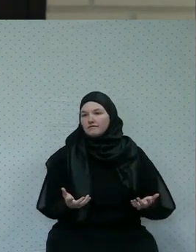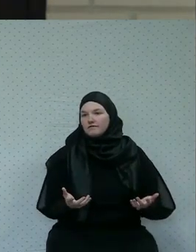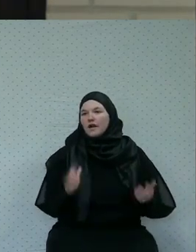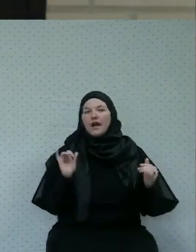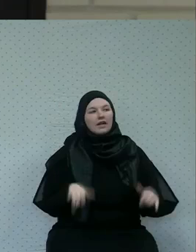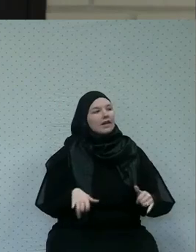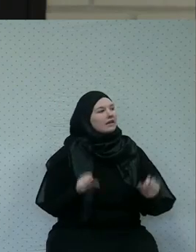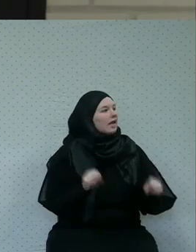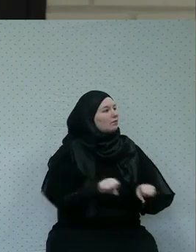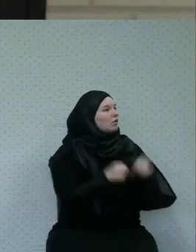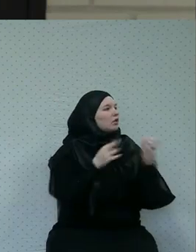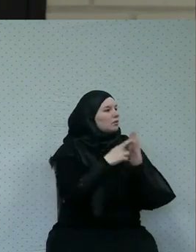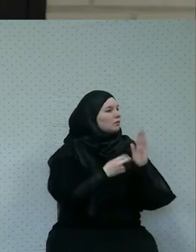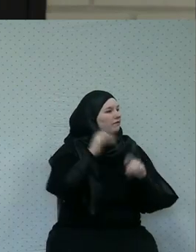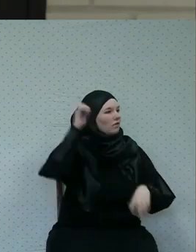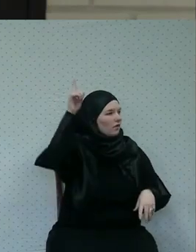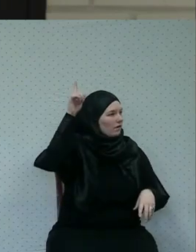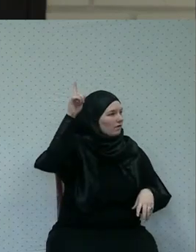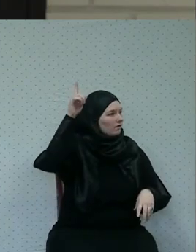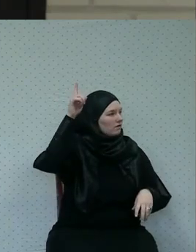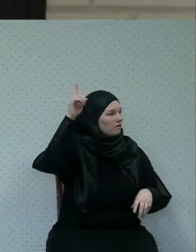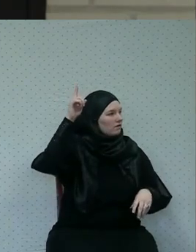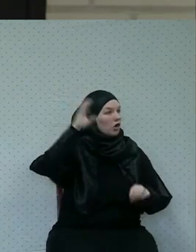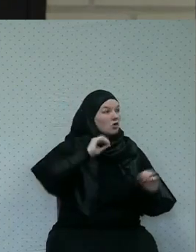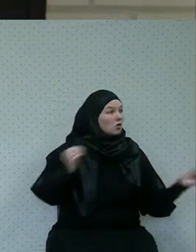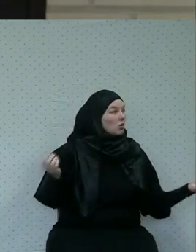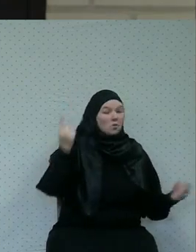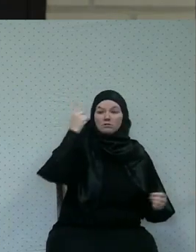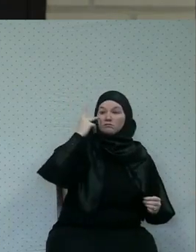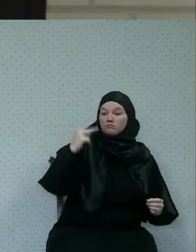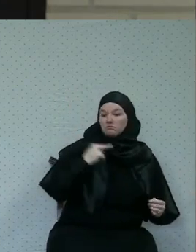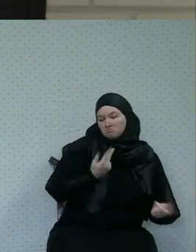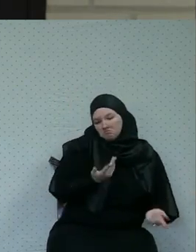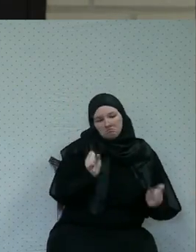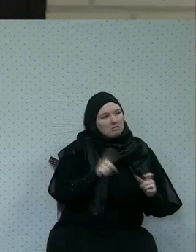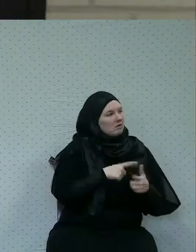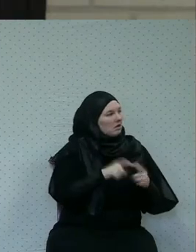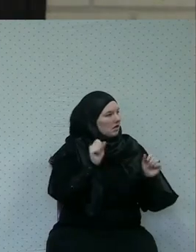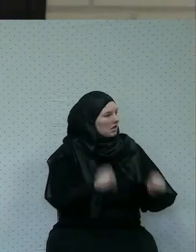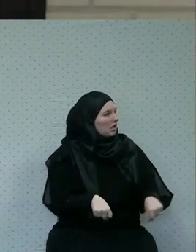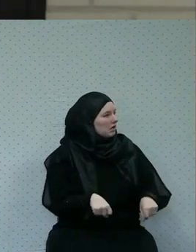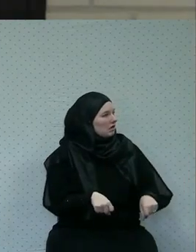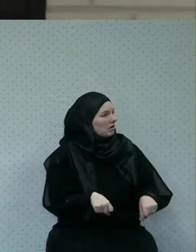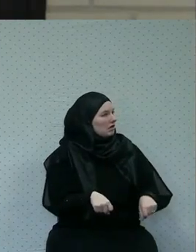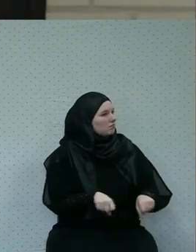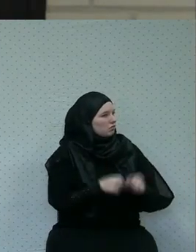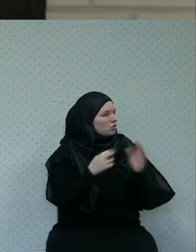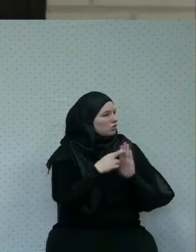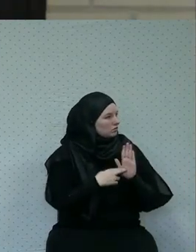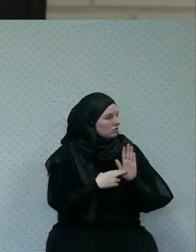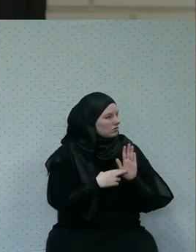around the rules of Allah subhanahu wa ta'ala. If nobody sees me, then I can play around the rules.